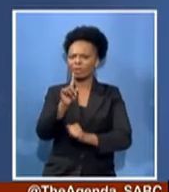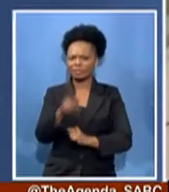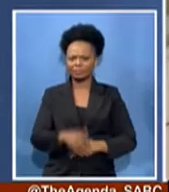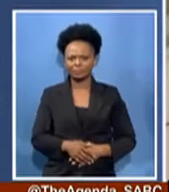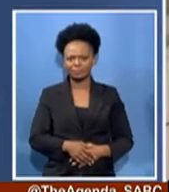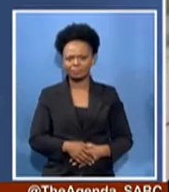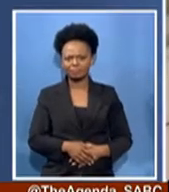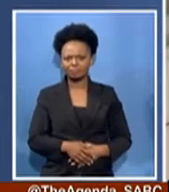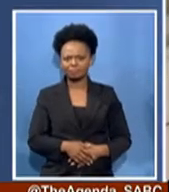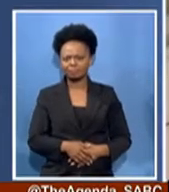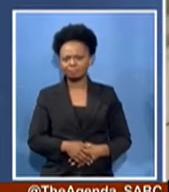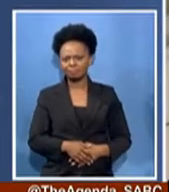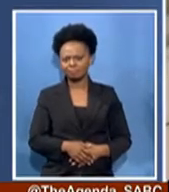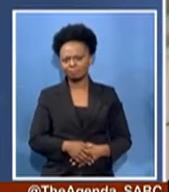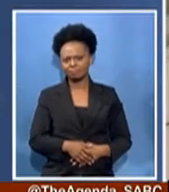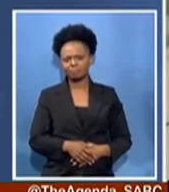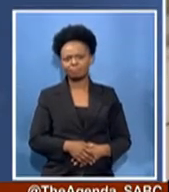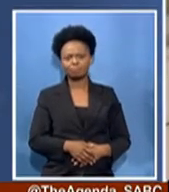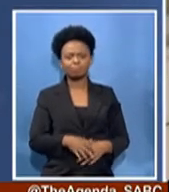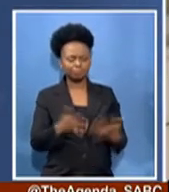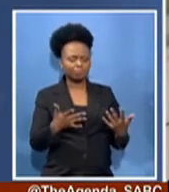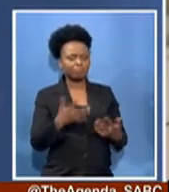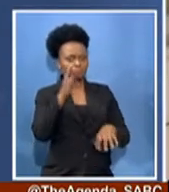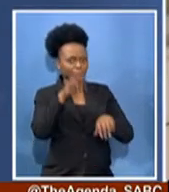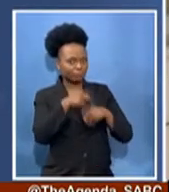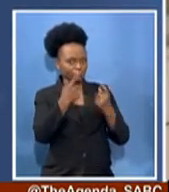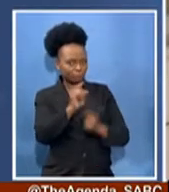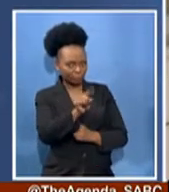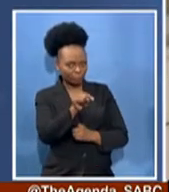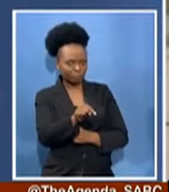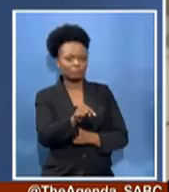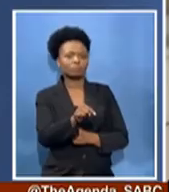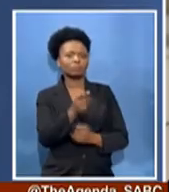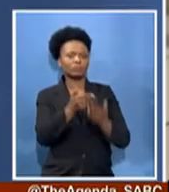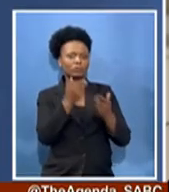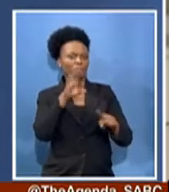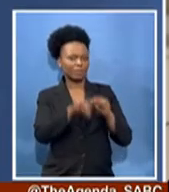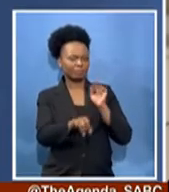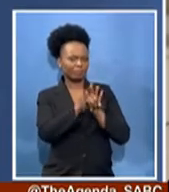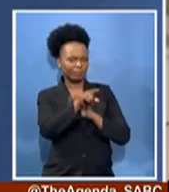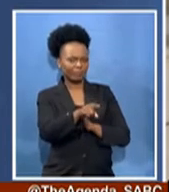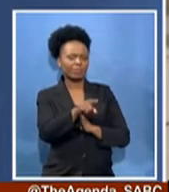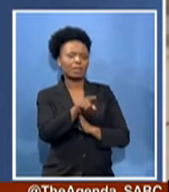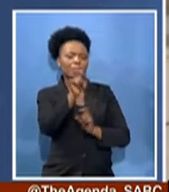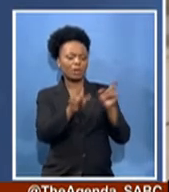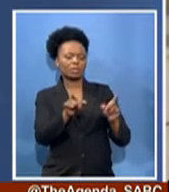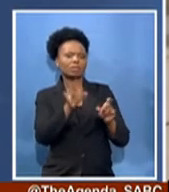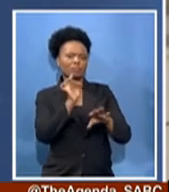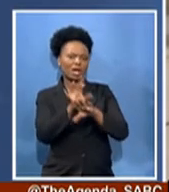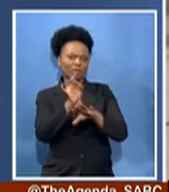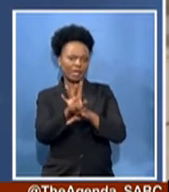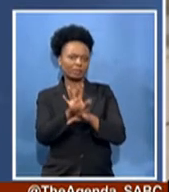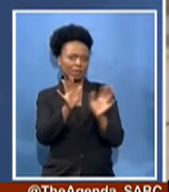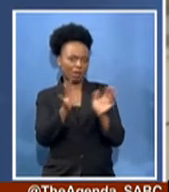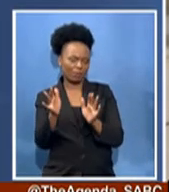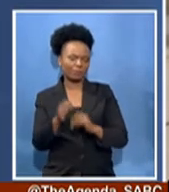the other part of what's being put in place. So people are being advised that if you do get any symptoms that